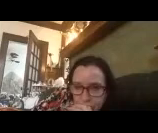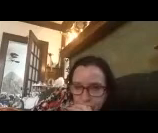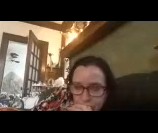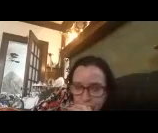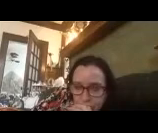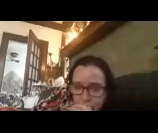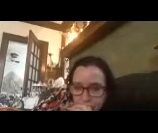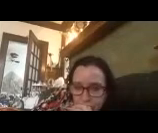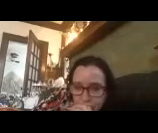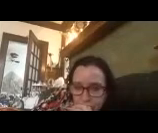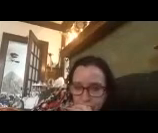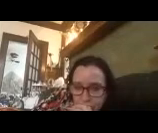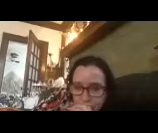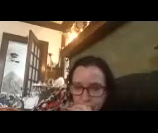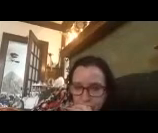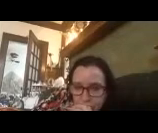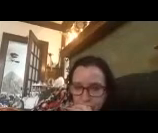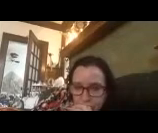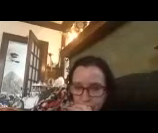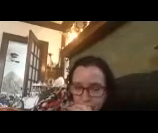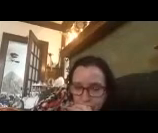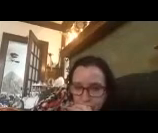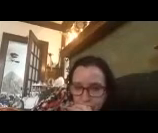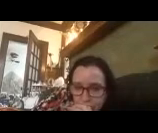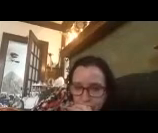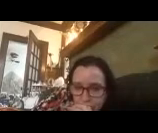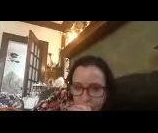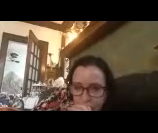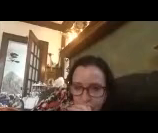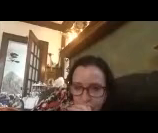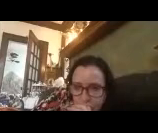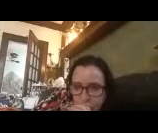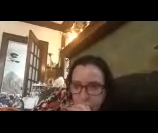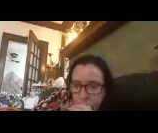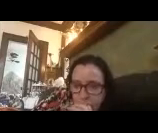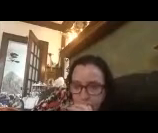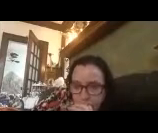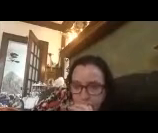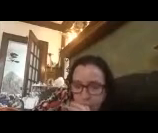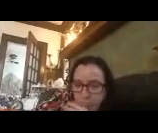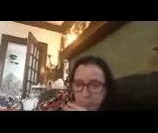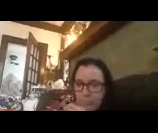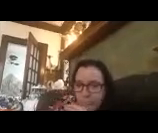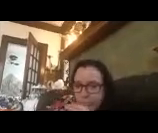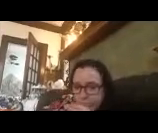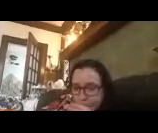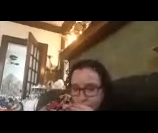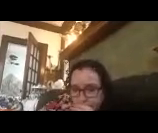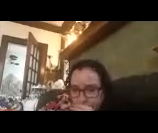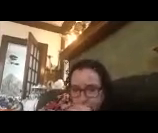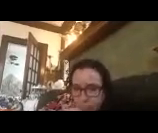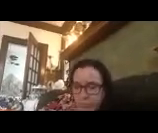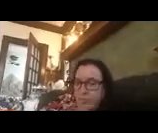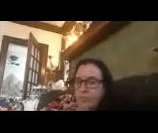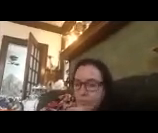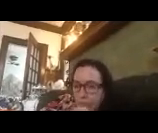see bicyclists? How frequently is it used? Well, you know, I live on Beacon between Murray and Shady. And given that